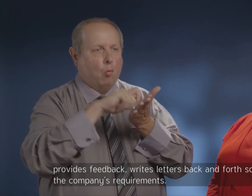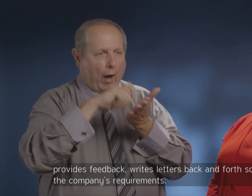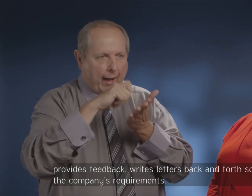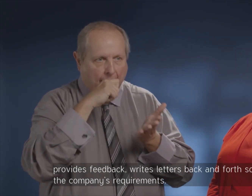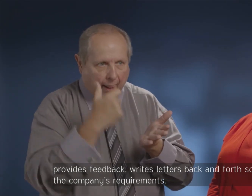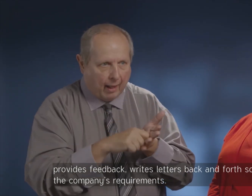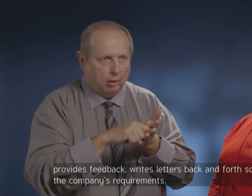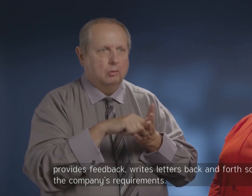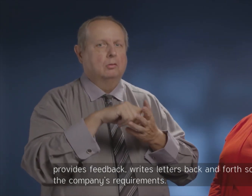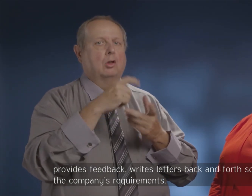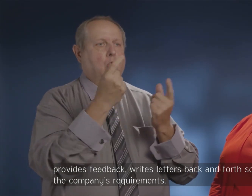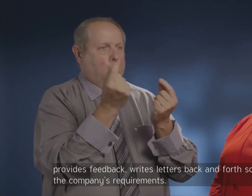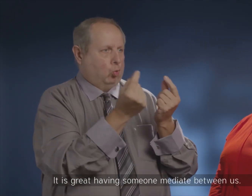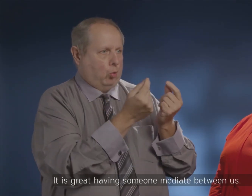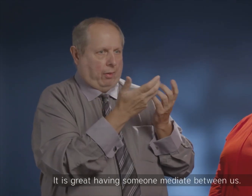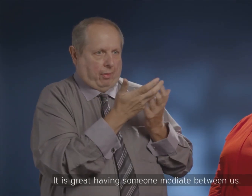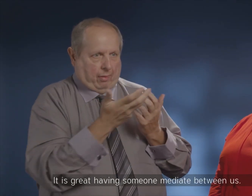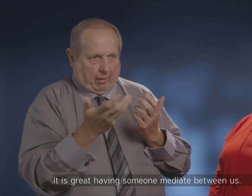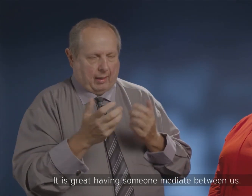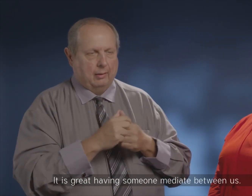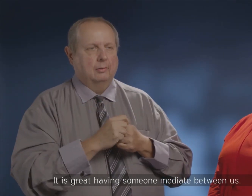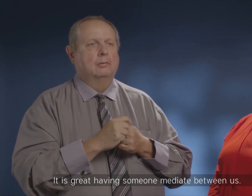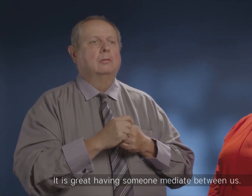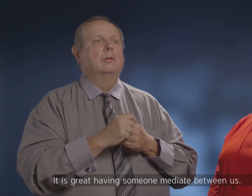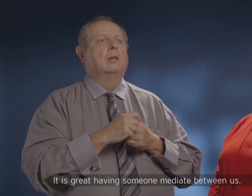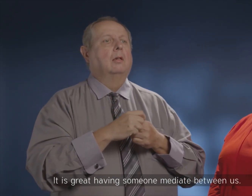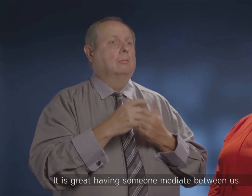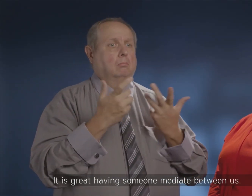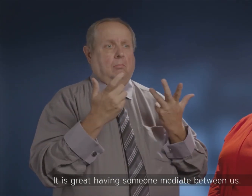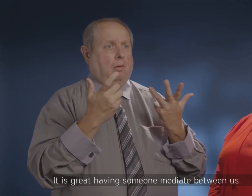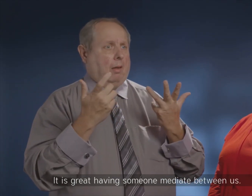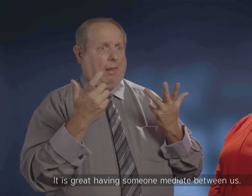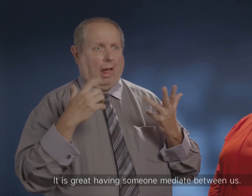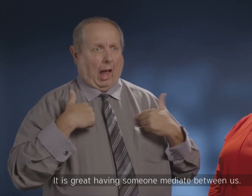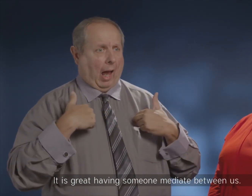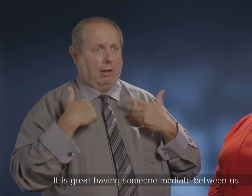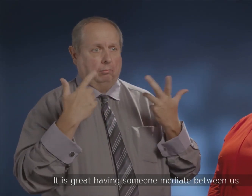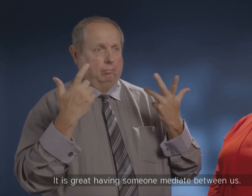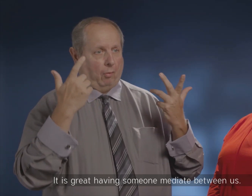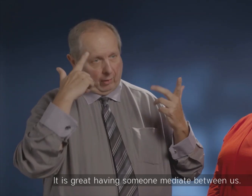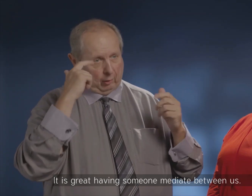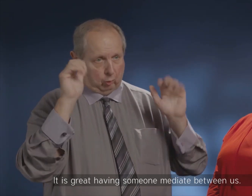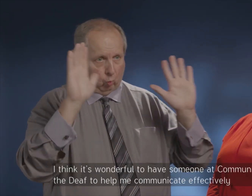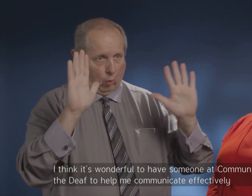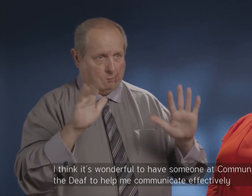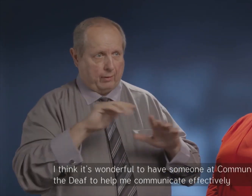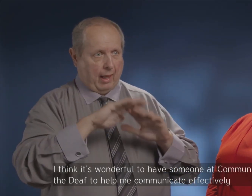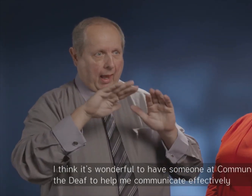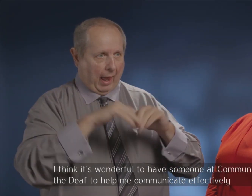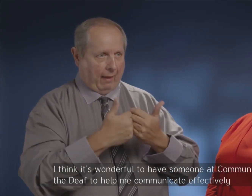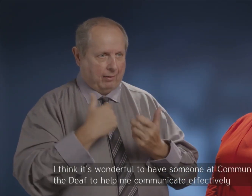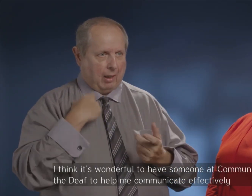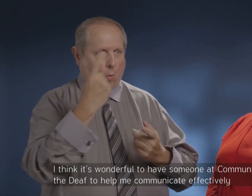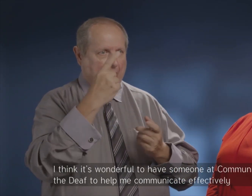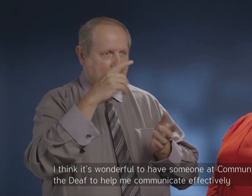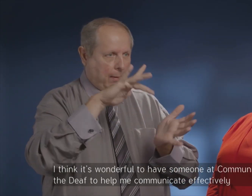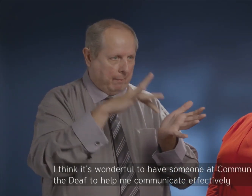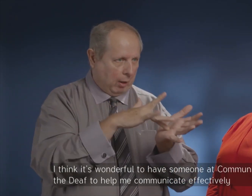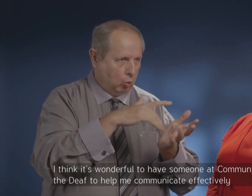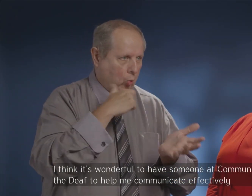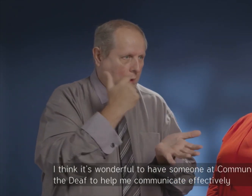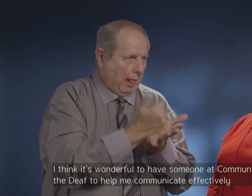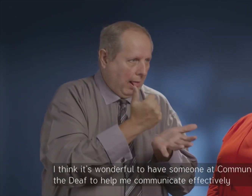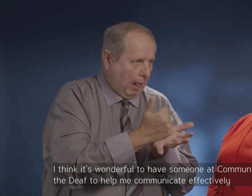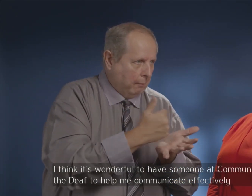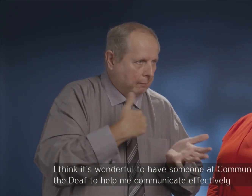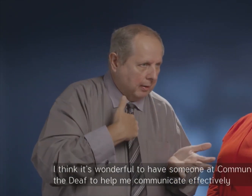all the company's requirements. It's great having someone mediate between us. I think it's wonderful to have